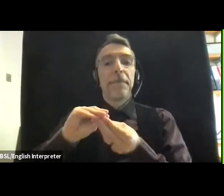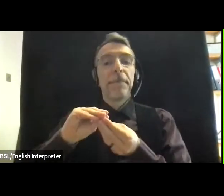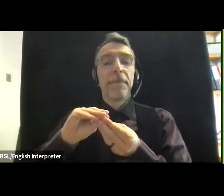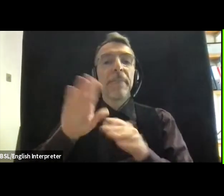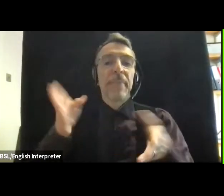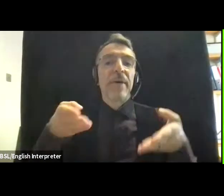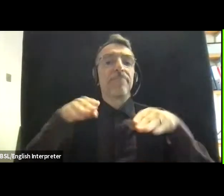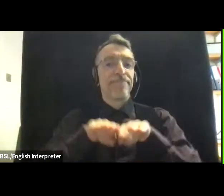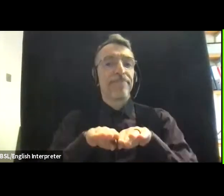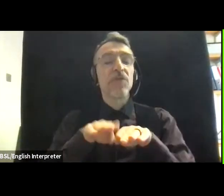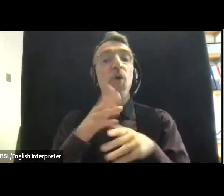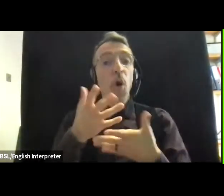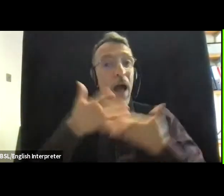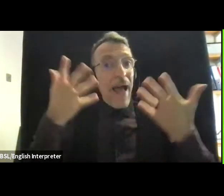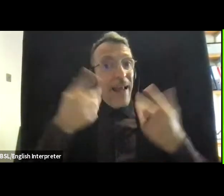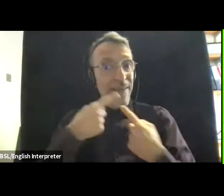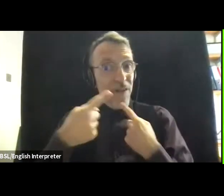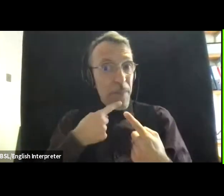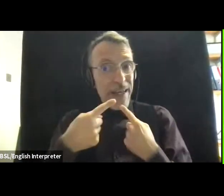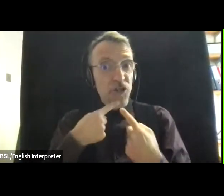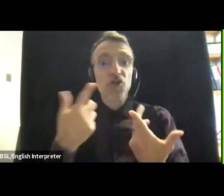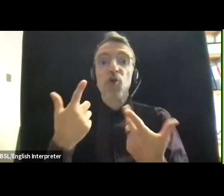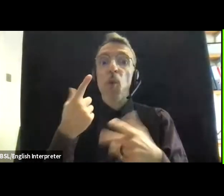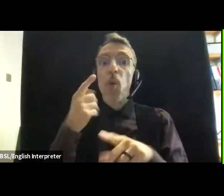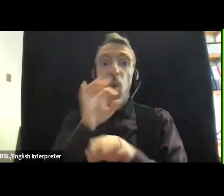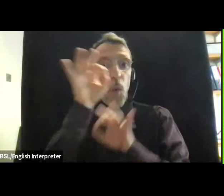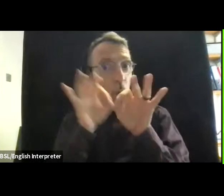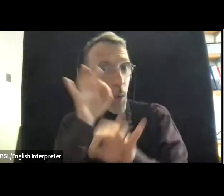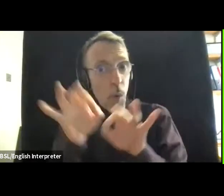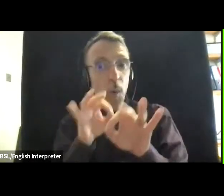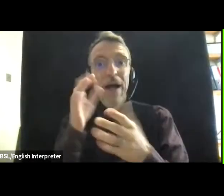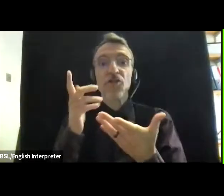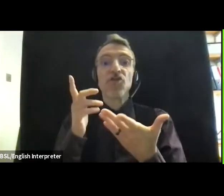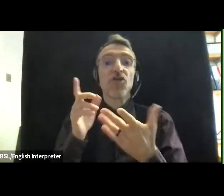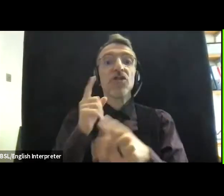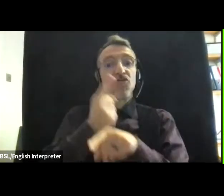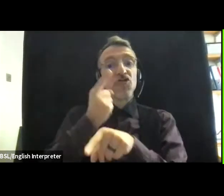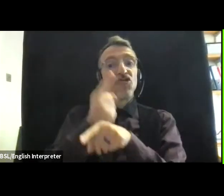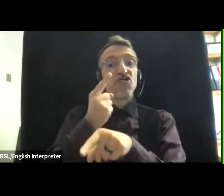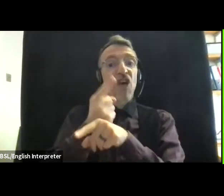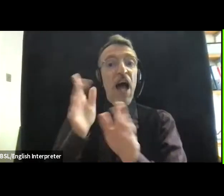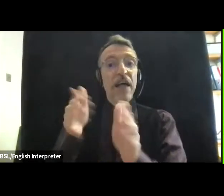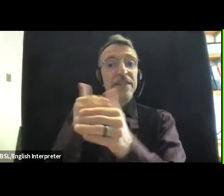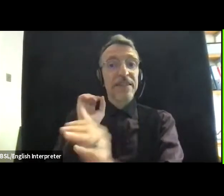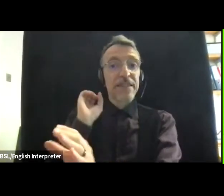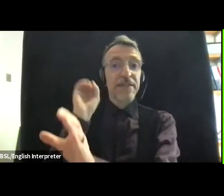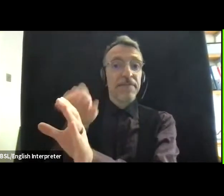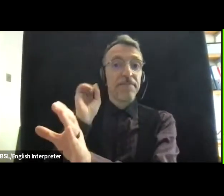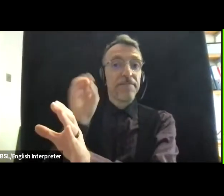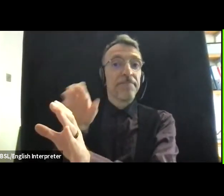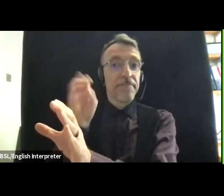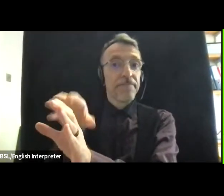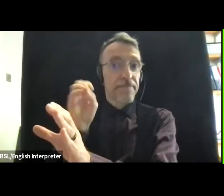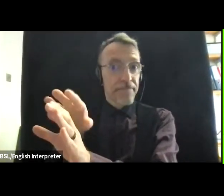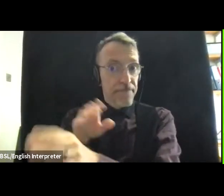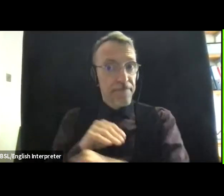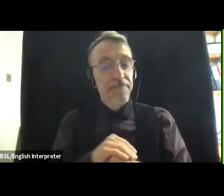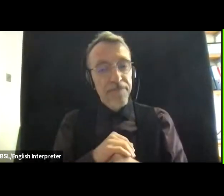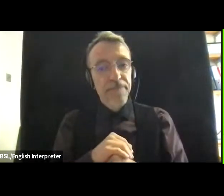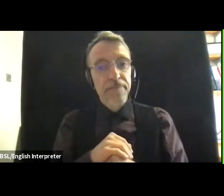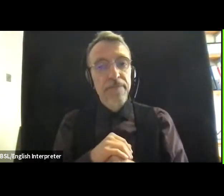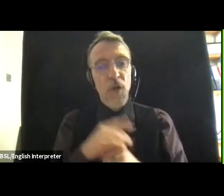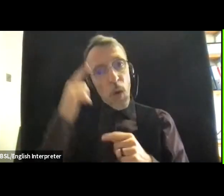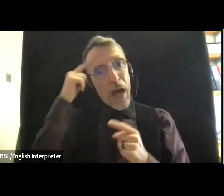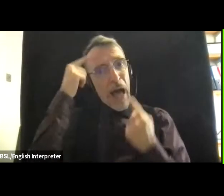chat any information you need to put in regarding questions for the Q&A, issues you want to raise,